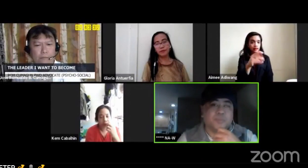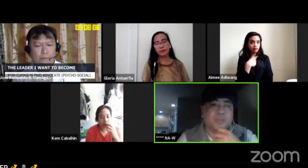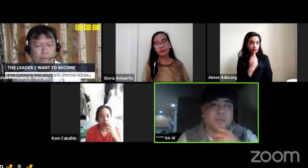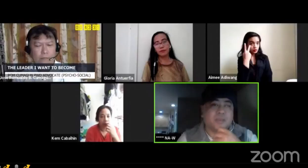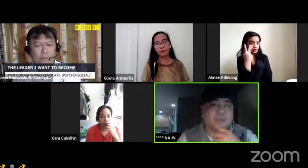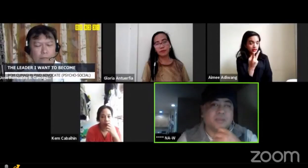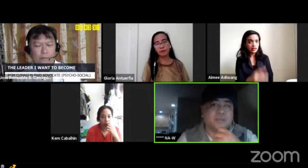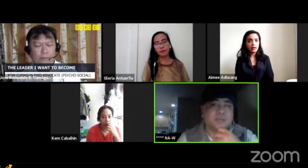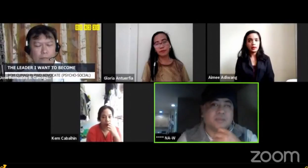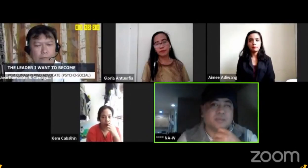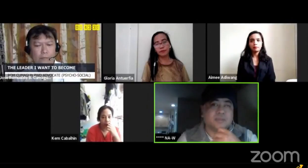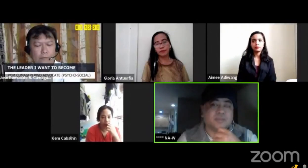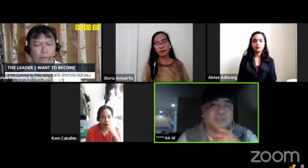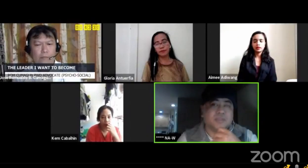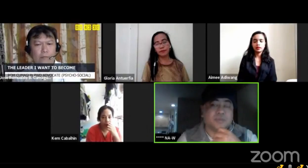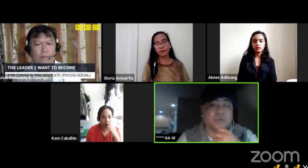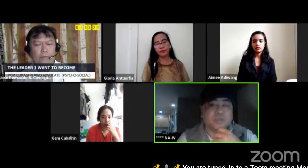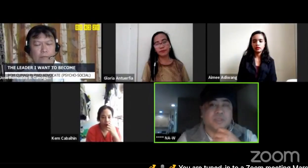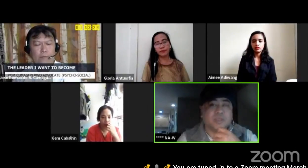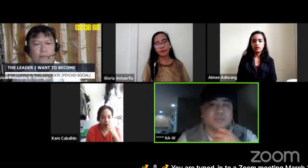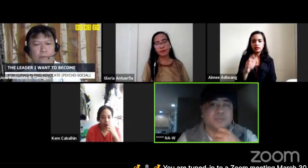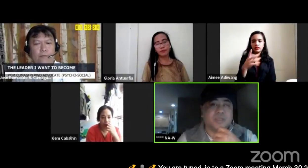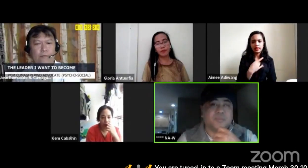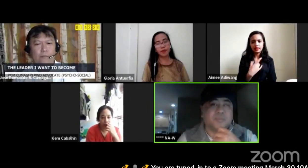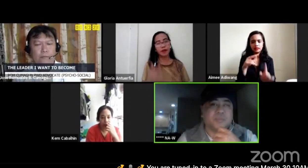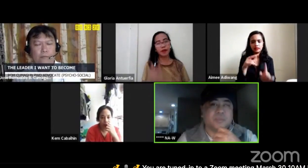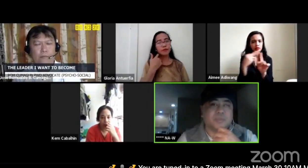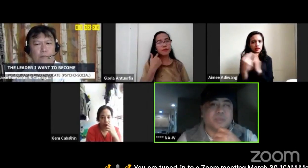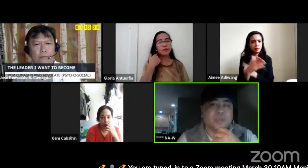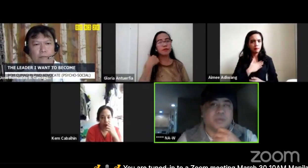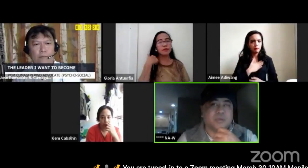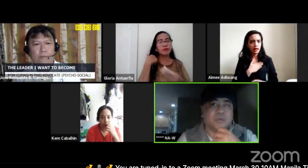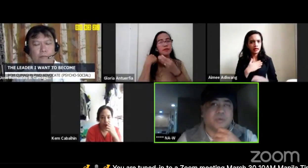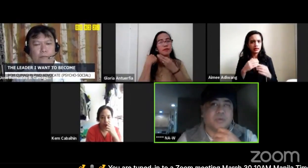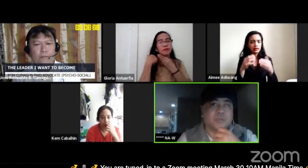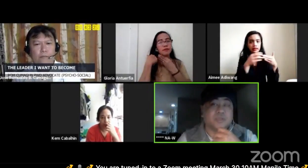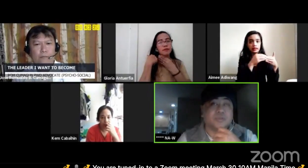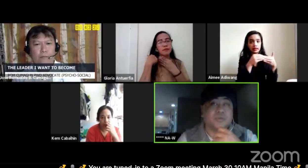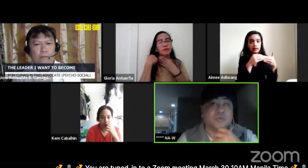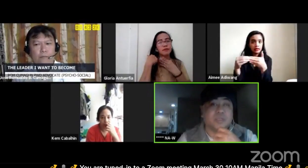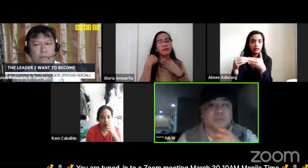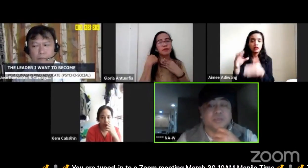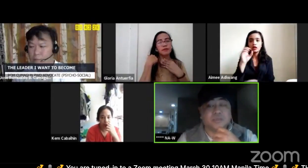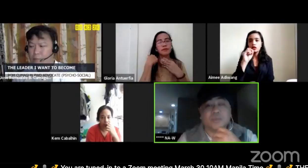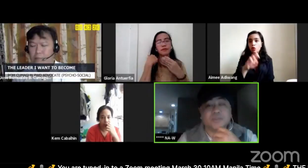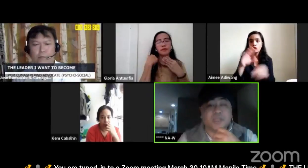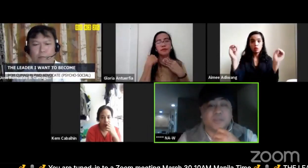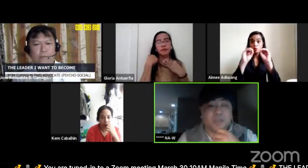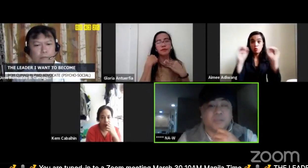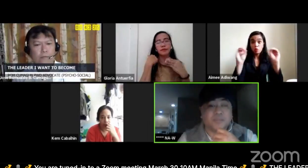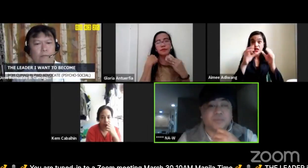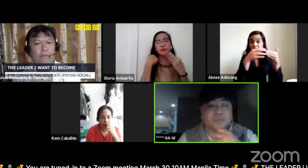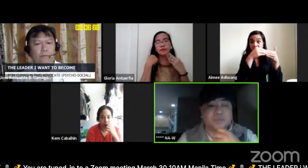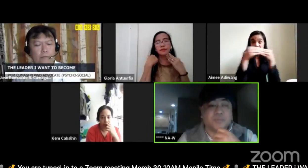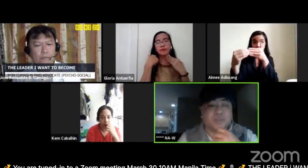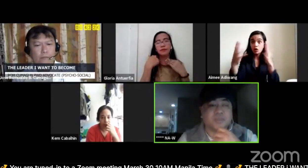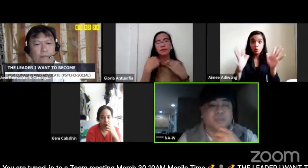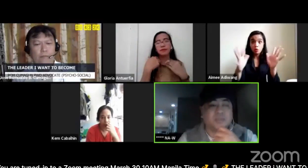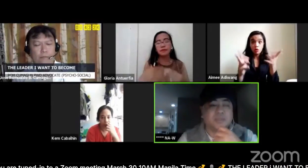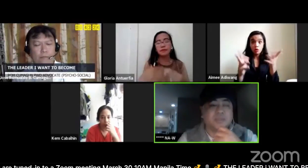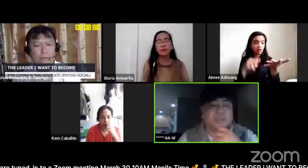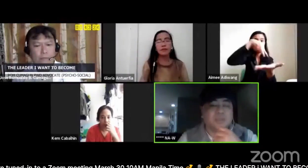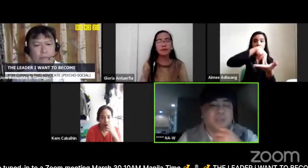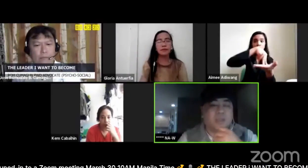group, it seems, or the leadership, or there's no leader, there's no one stepping up, so to